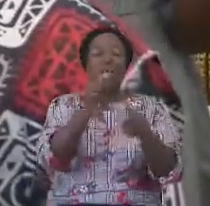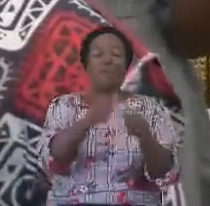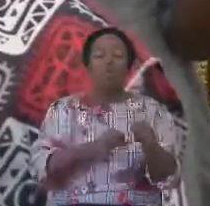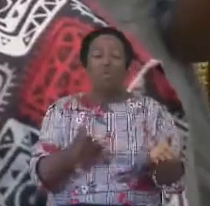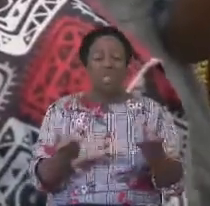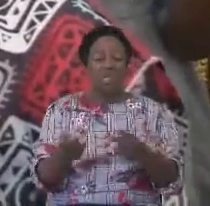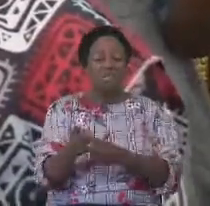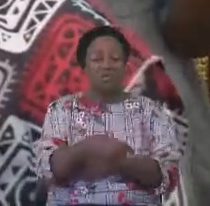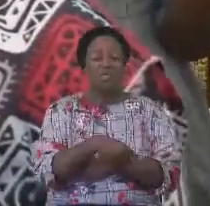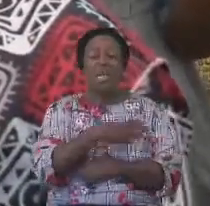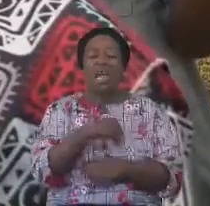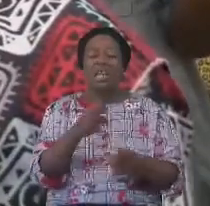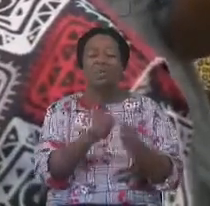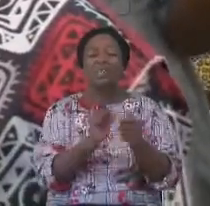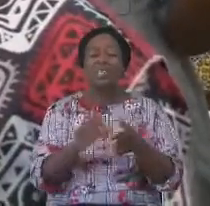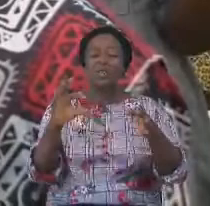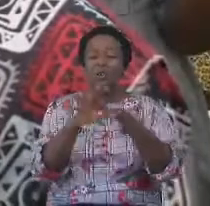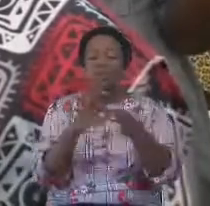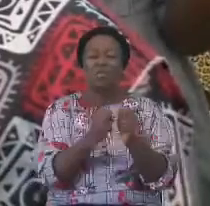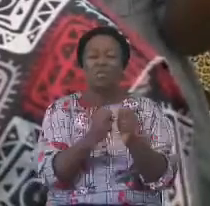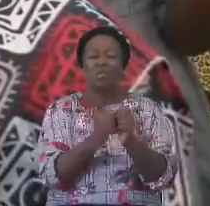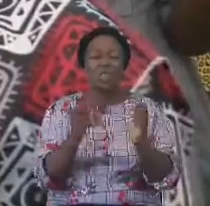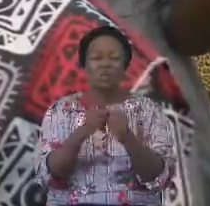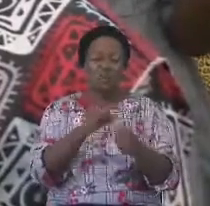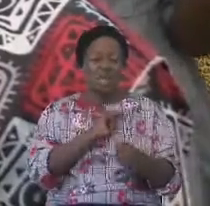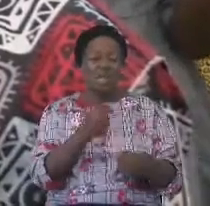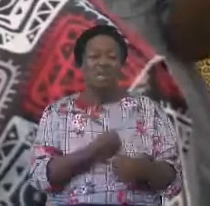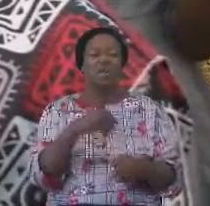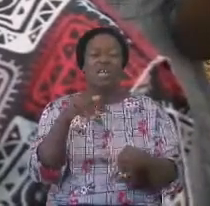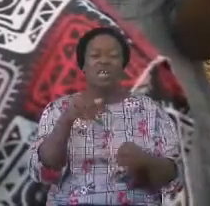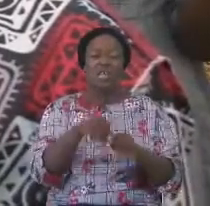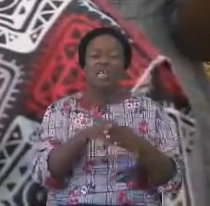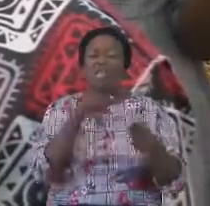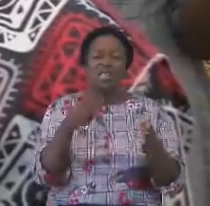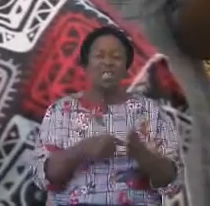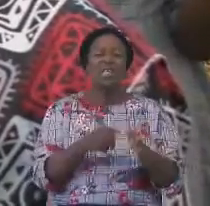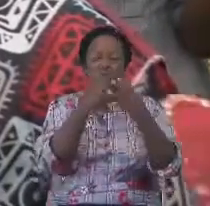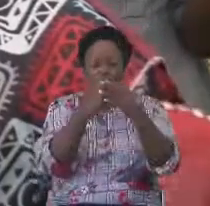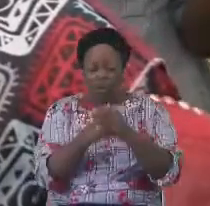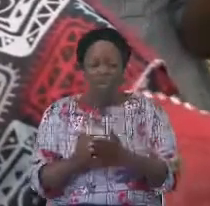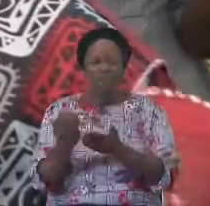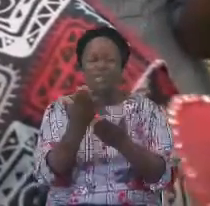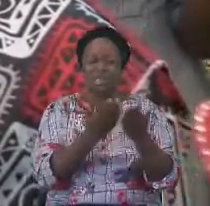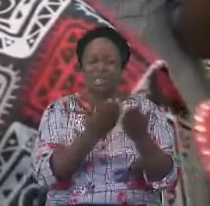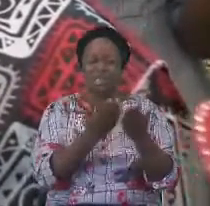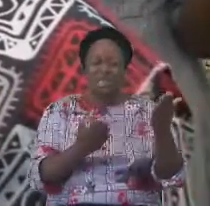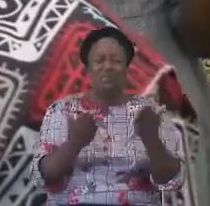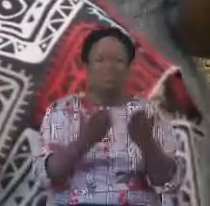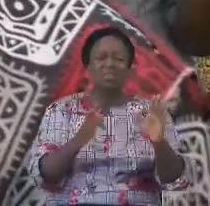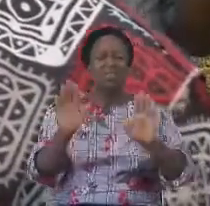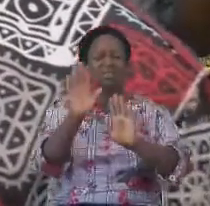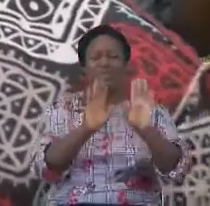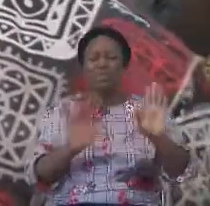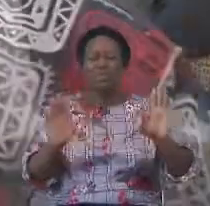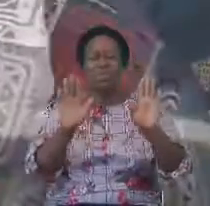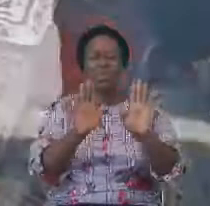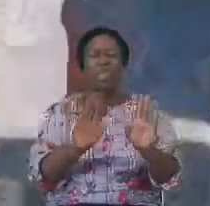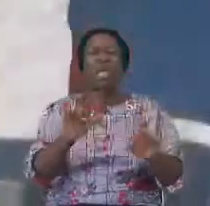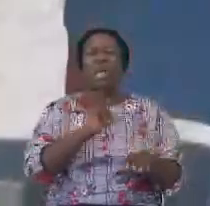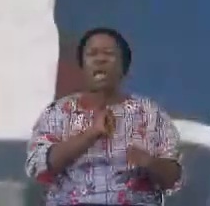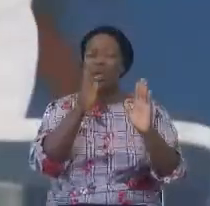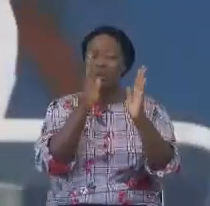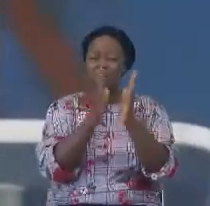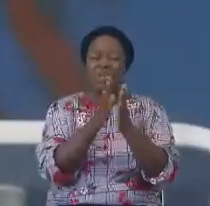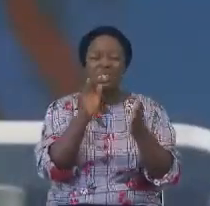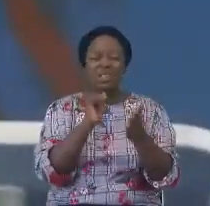pray, Lord, everyone here today, everyone over there connected together with us in